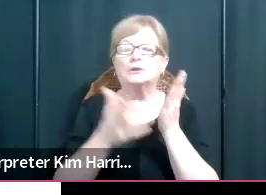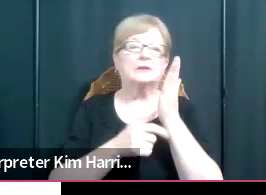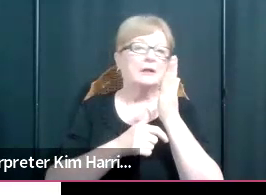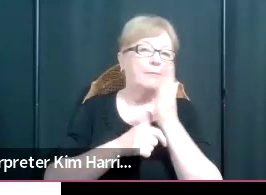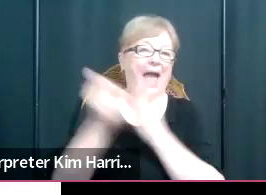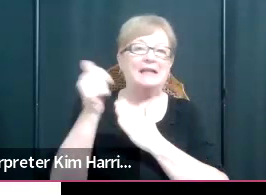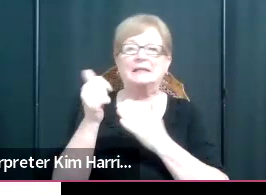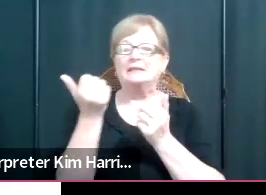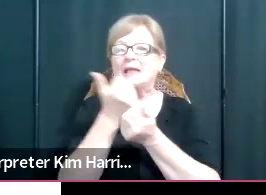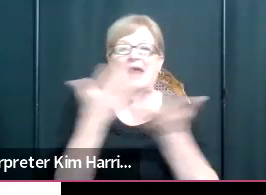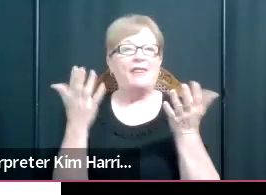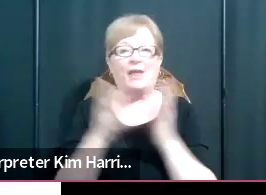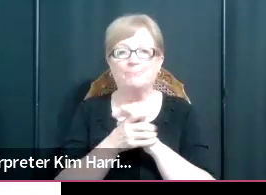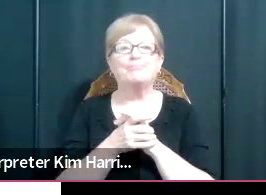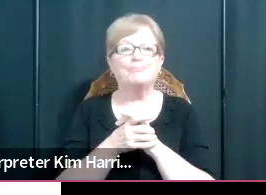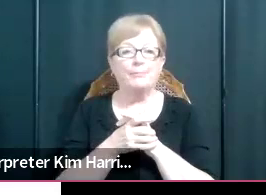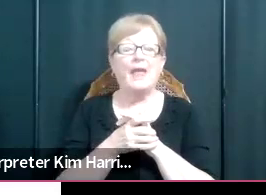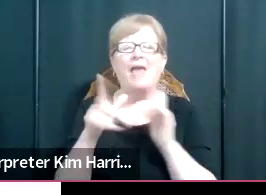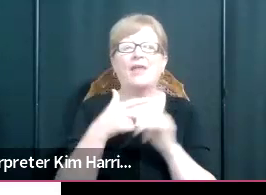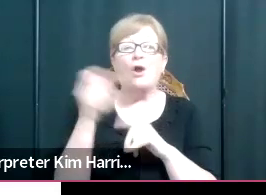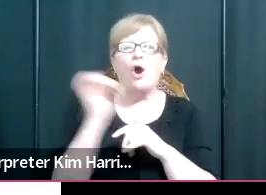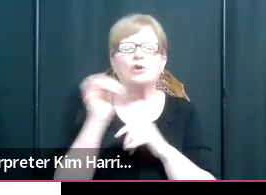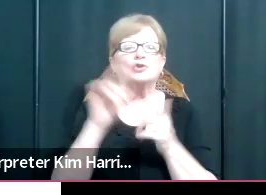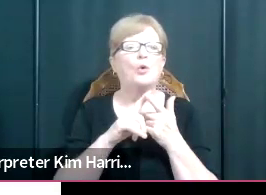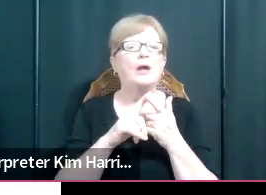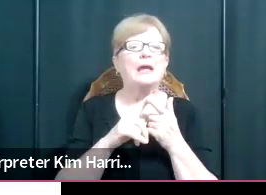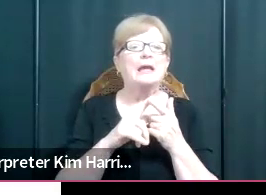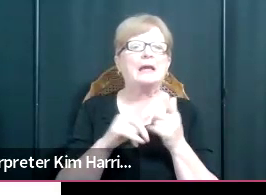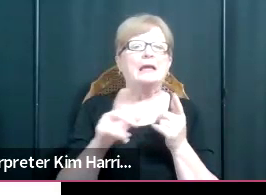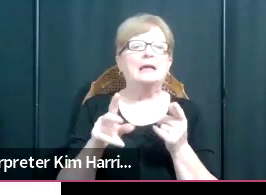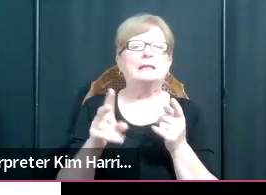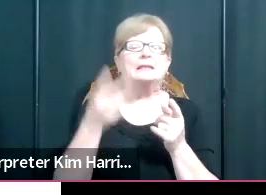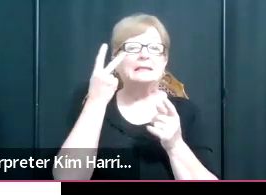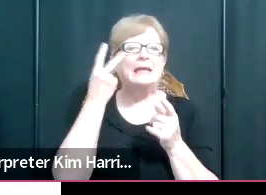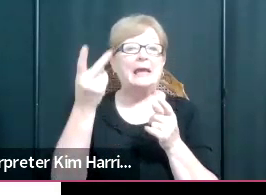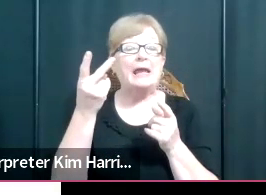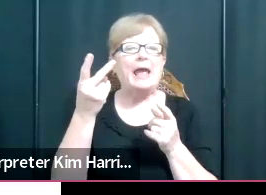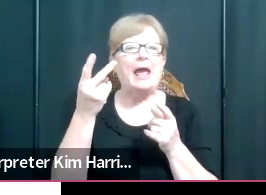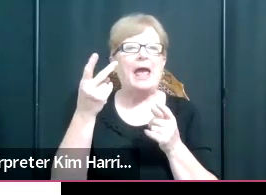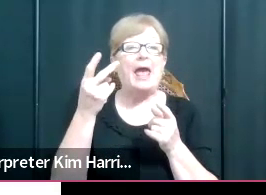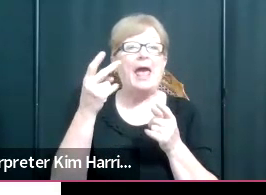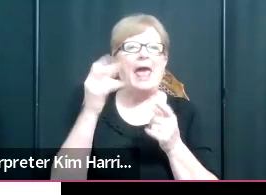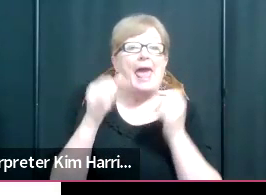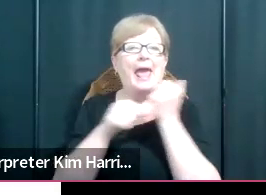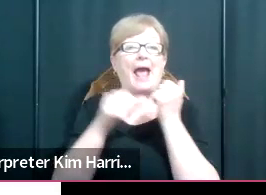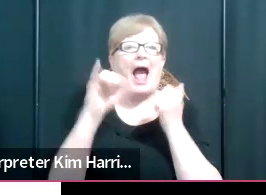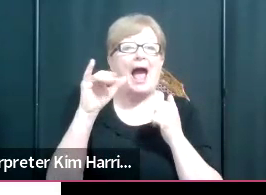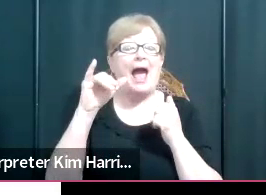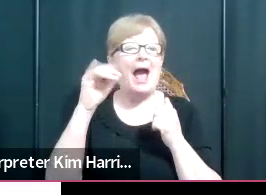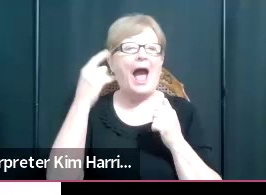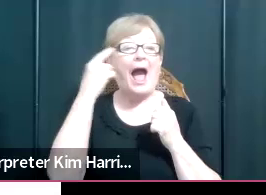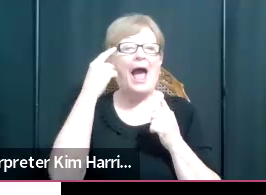And then Seeing AI app is an app that uses